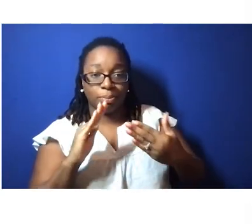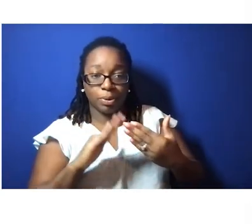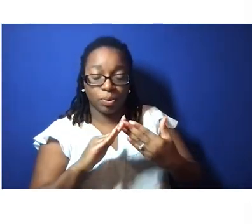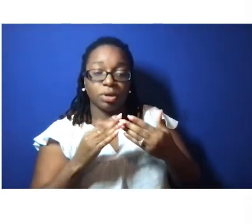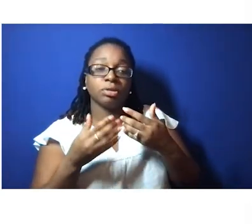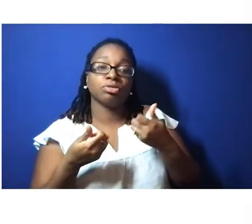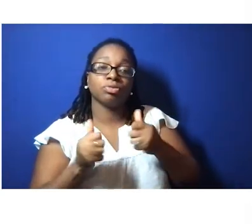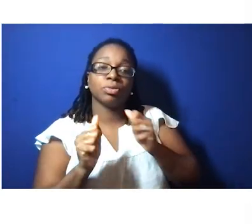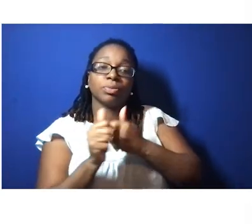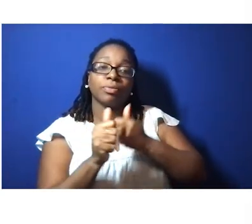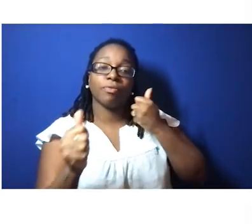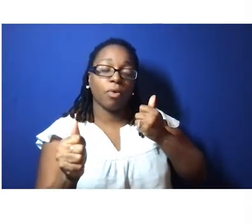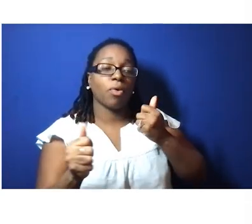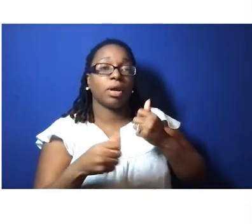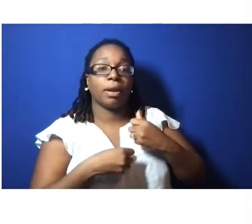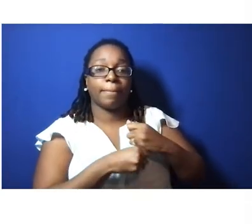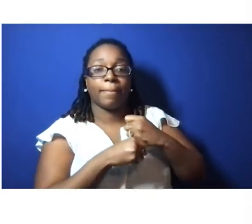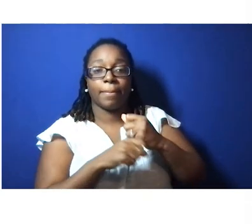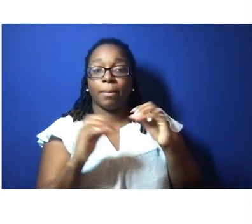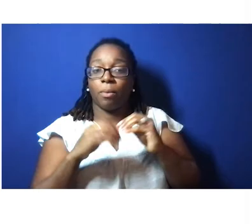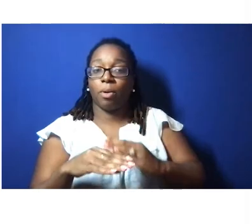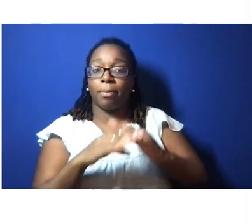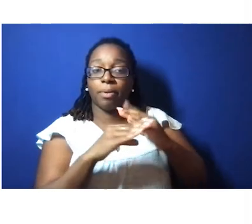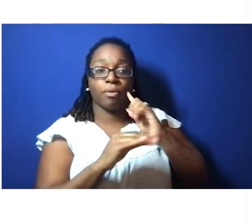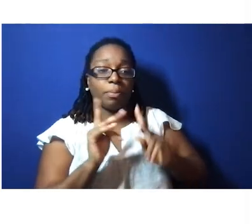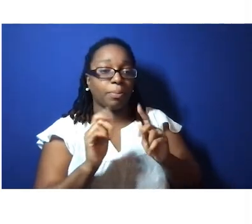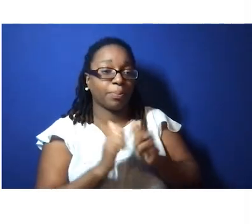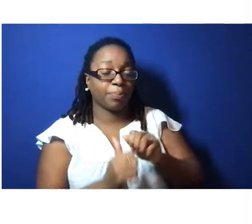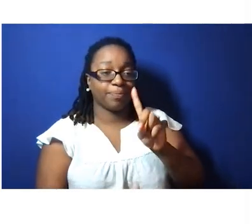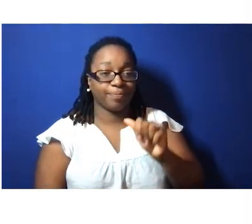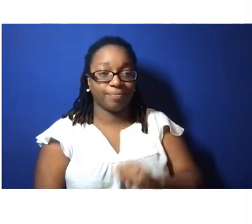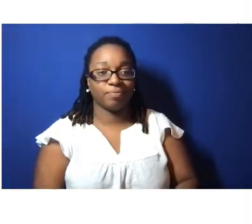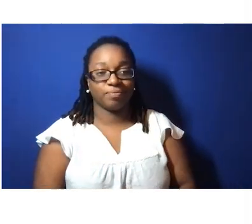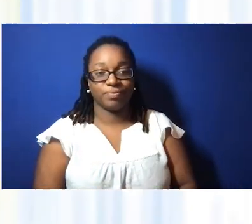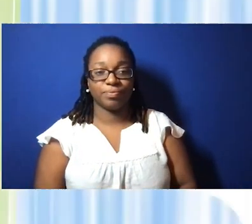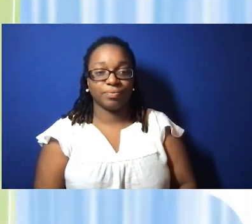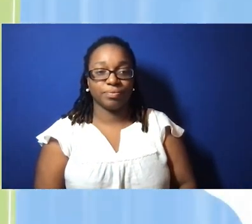needs of the community to avoid creating barriers for people with disabilities.